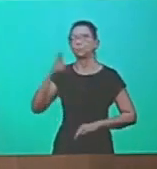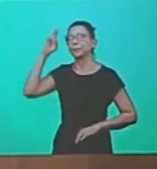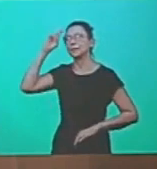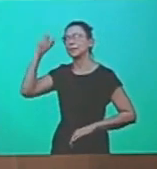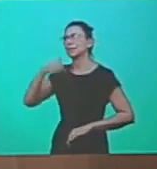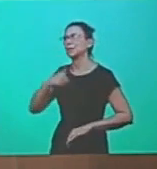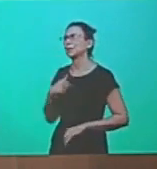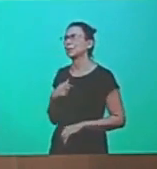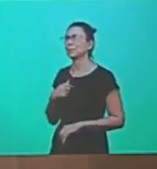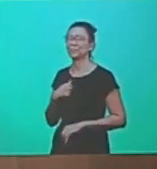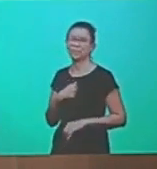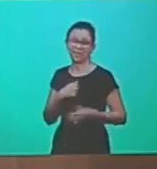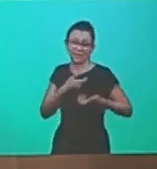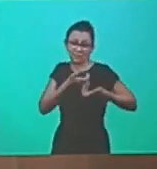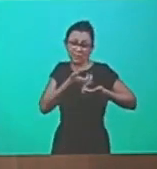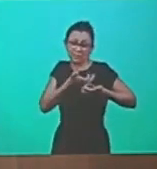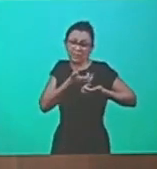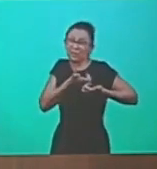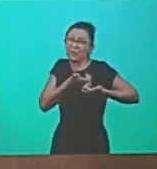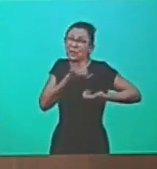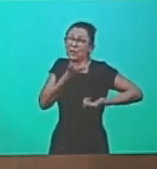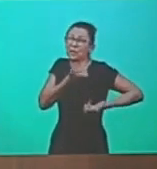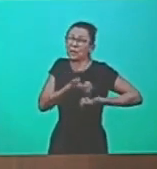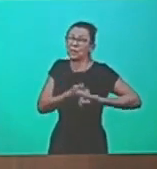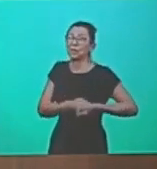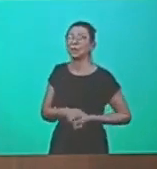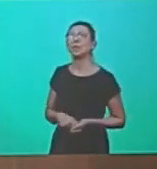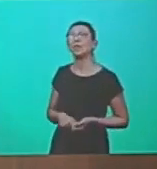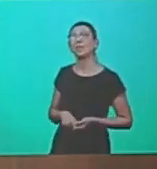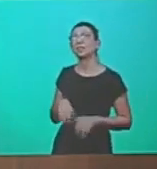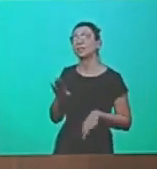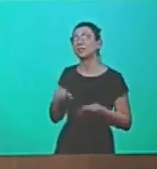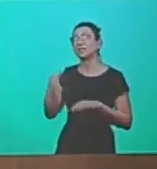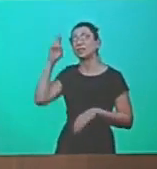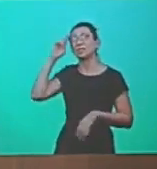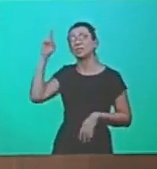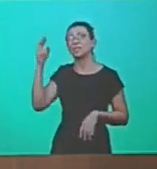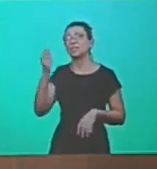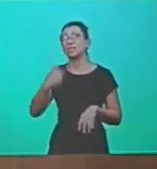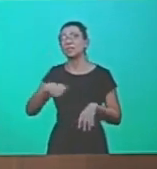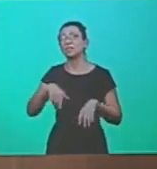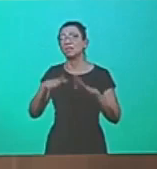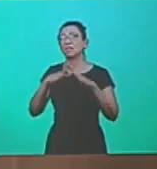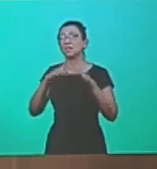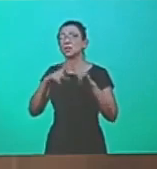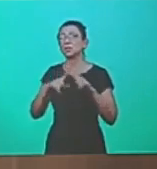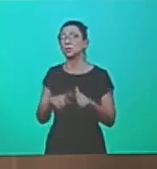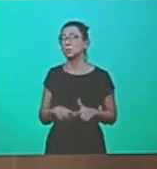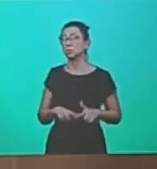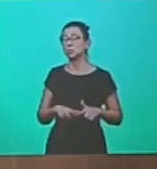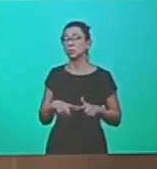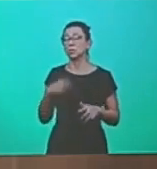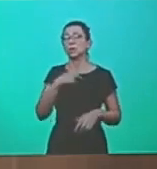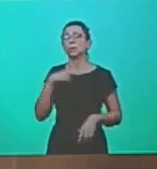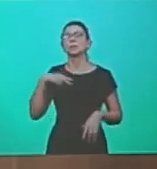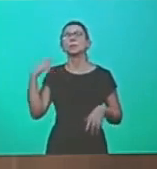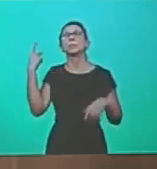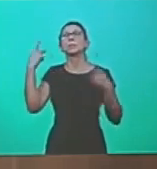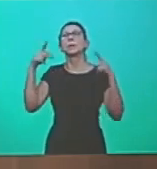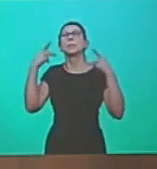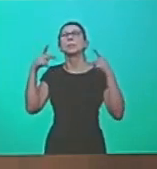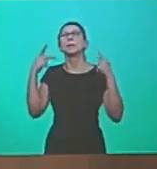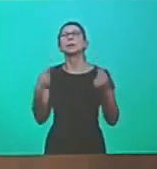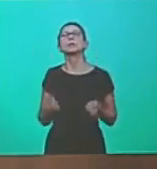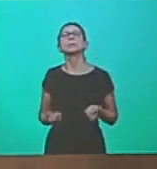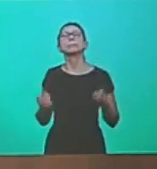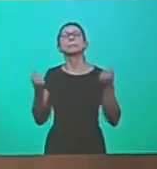How is my lamp looking? Lord, my lamp, it's not very full. Sometimes I go to church and I